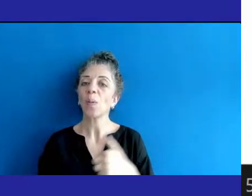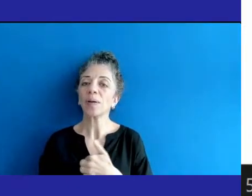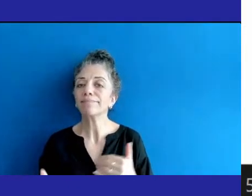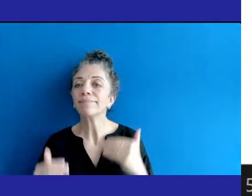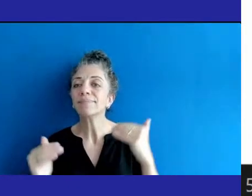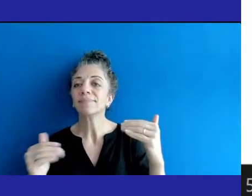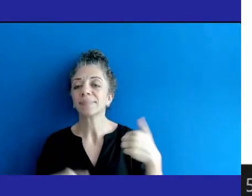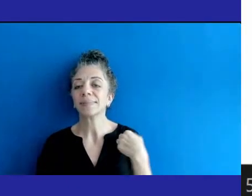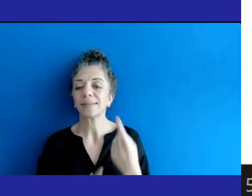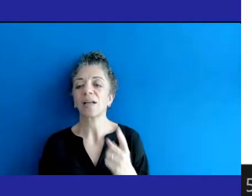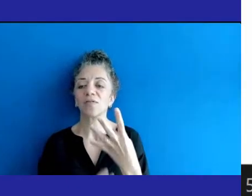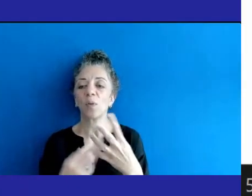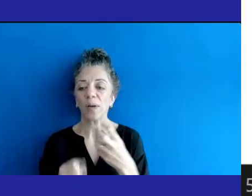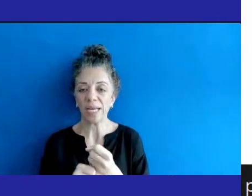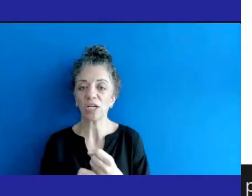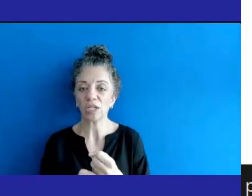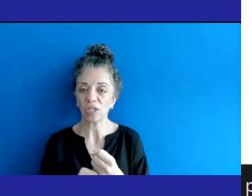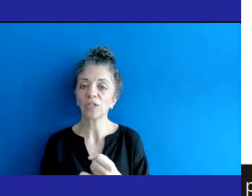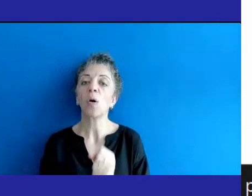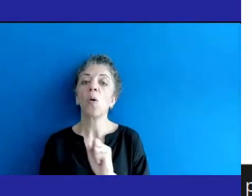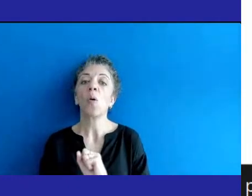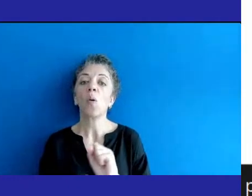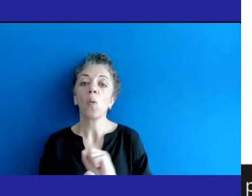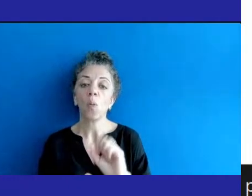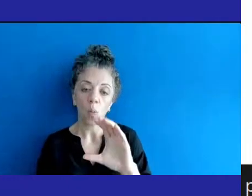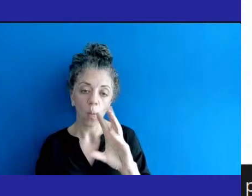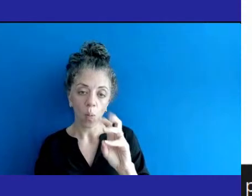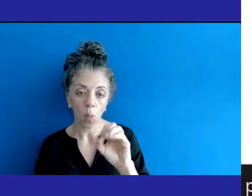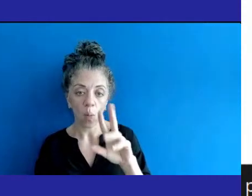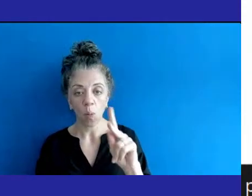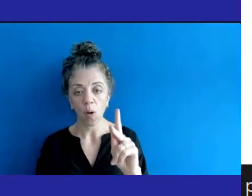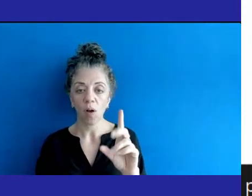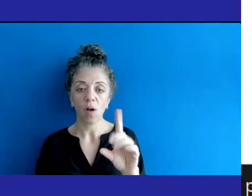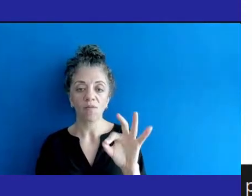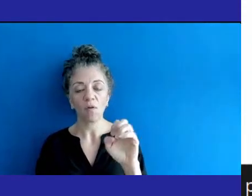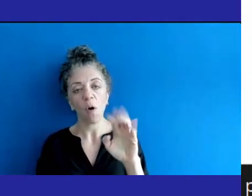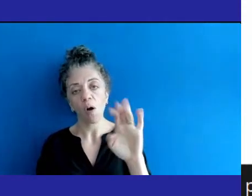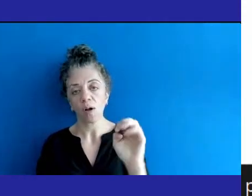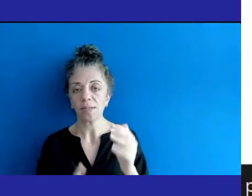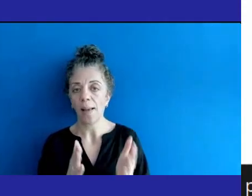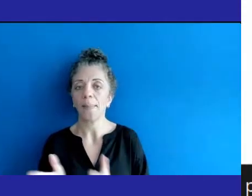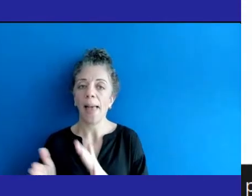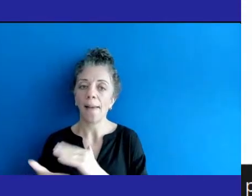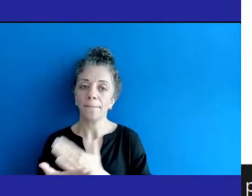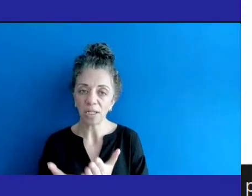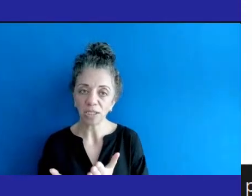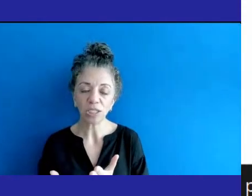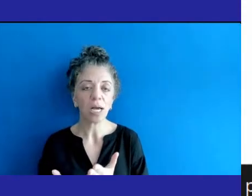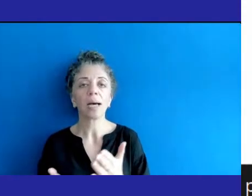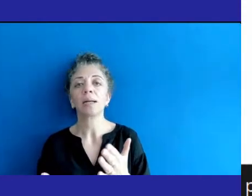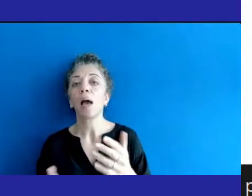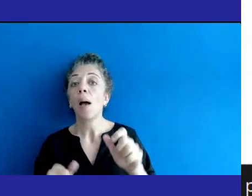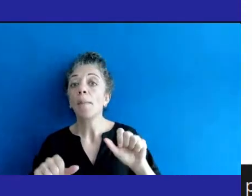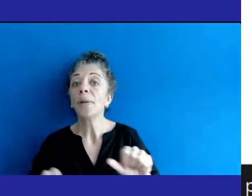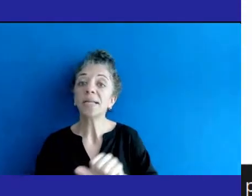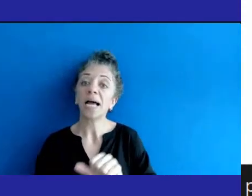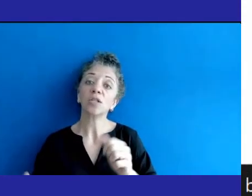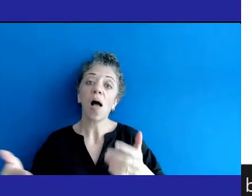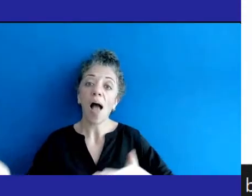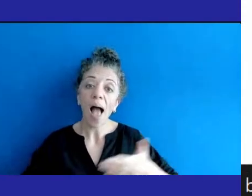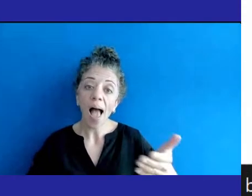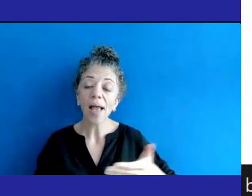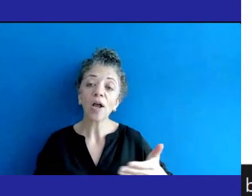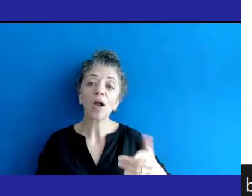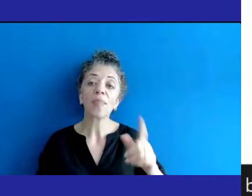workforce plan-based budgets, which set out a year ahead all the potential hires and departments that each facility wants to focus on. The budget